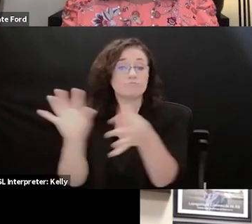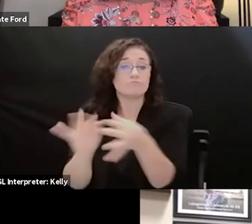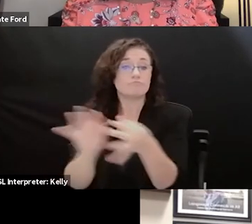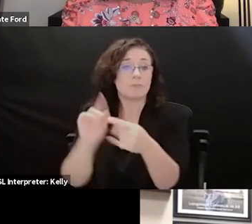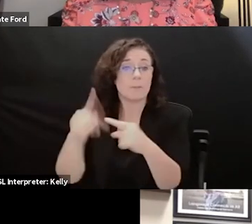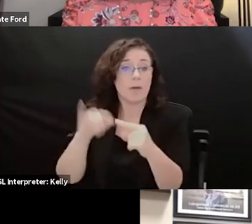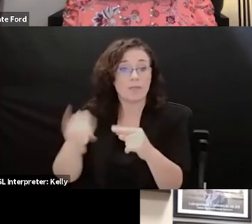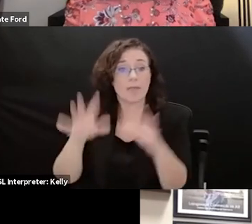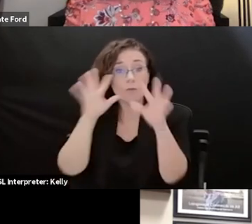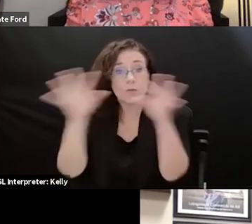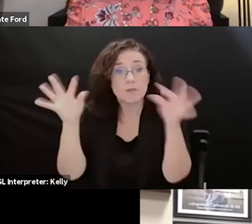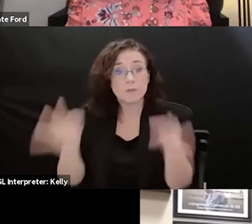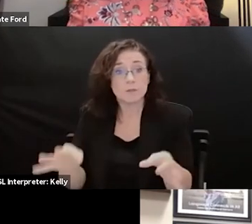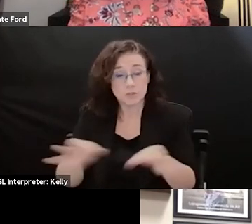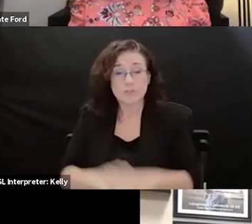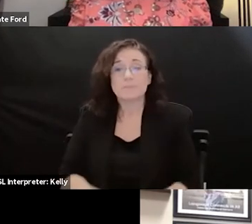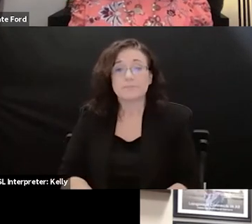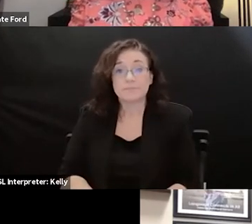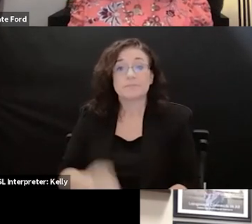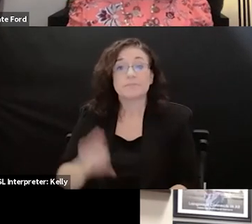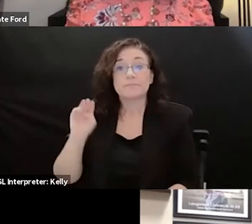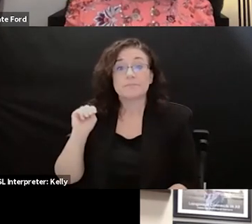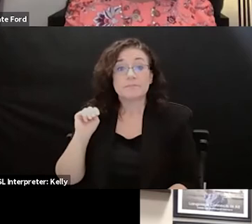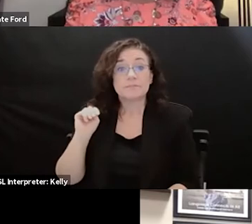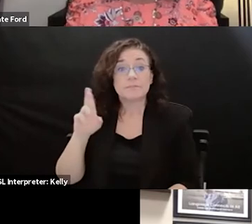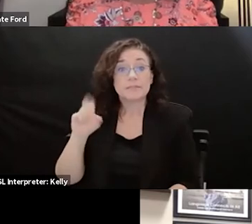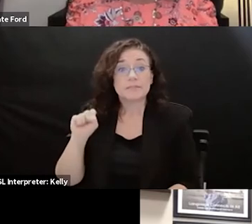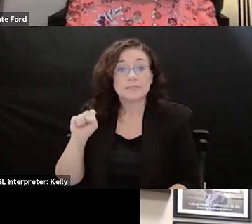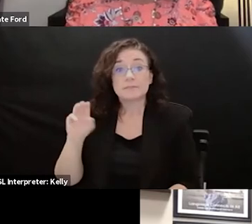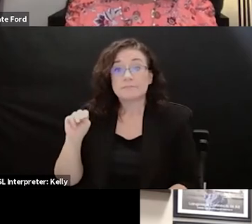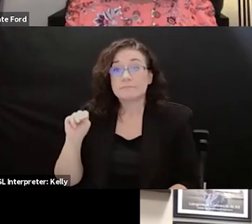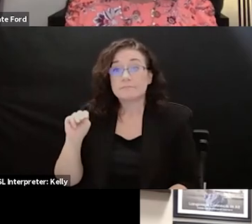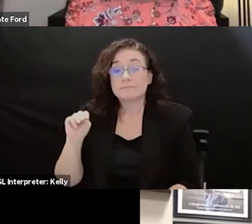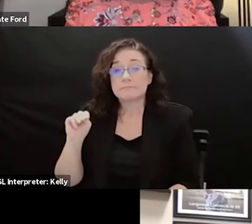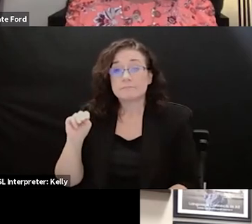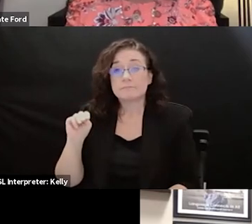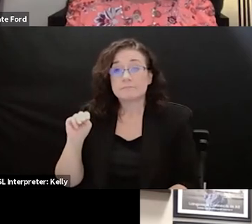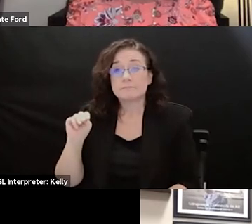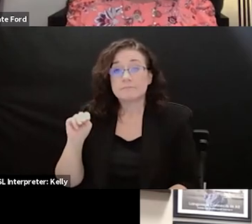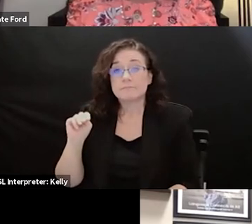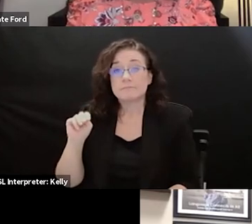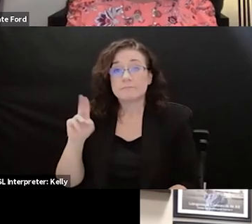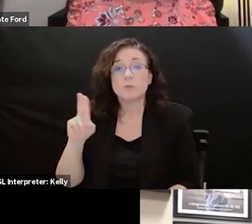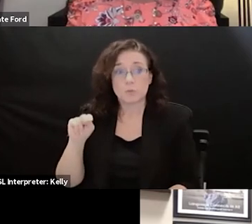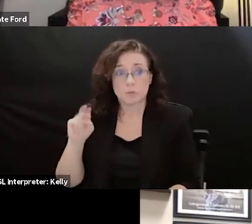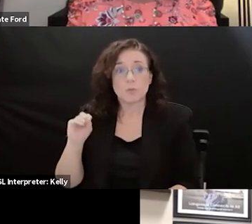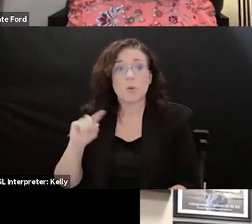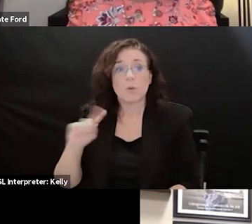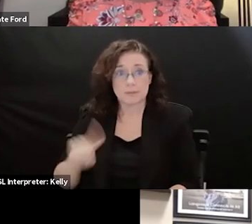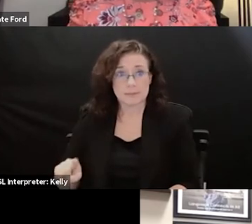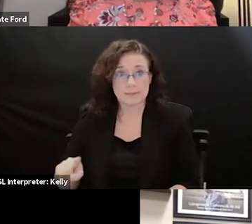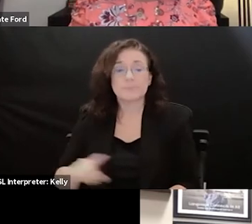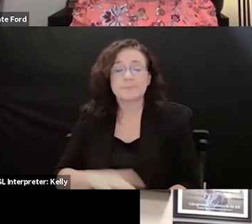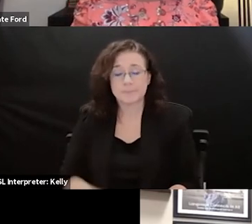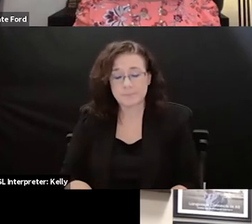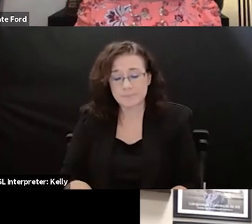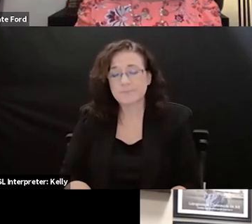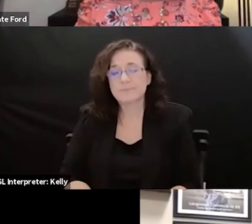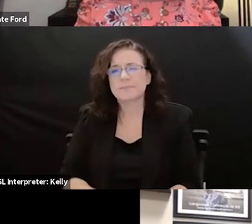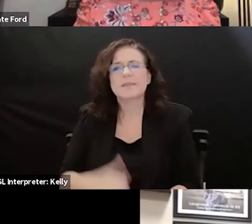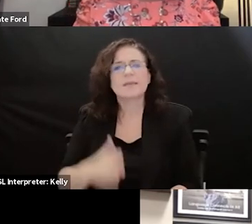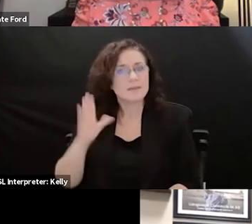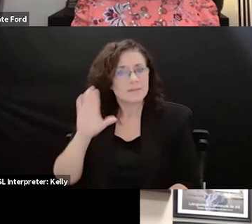well thank you president ford um i as you know as my background as a community